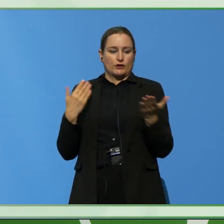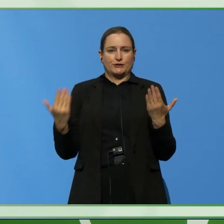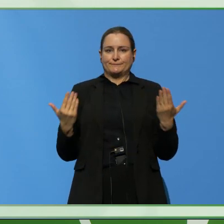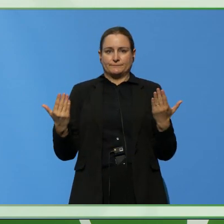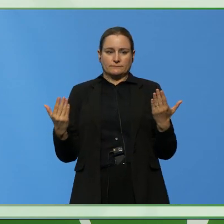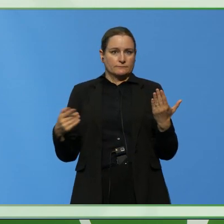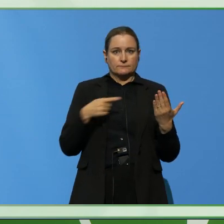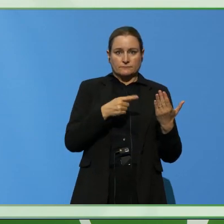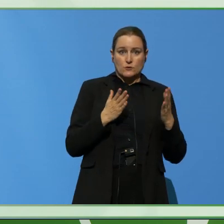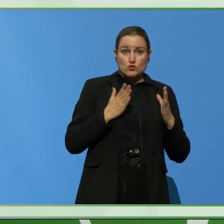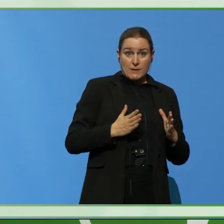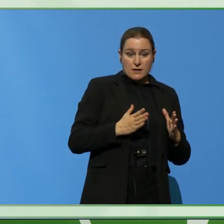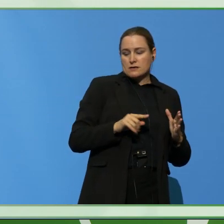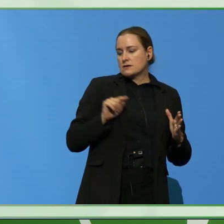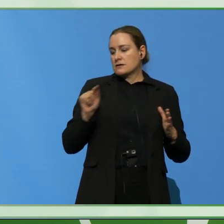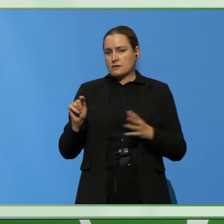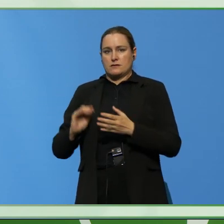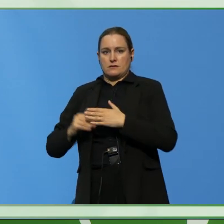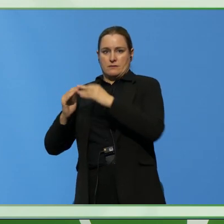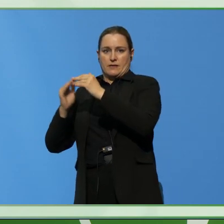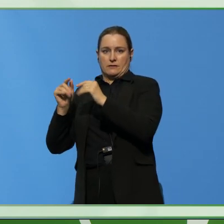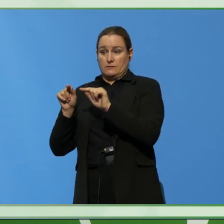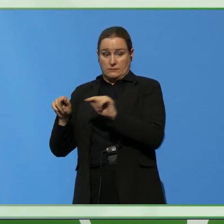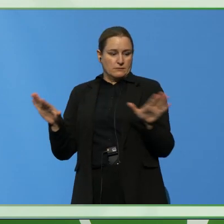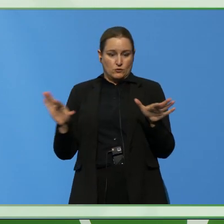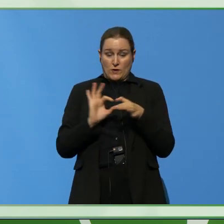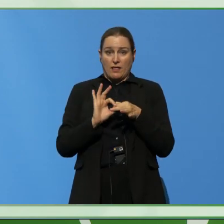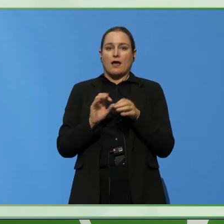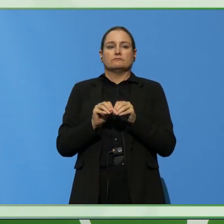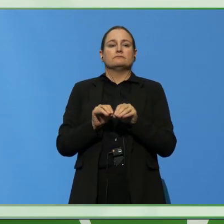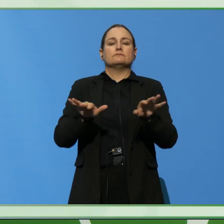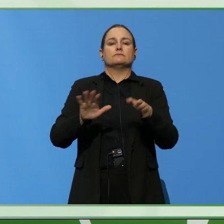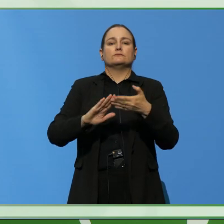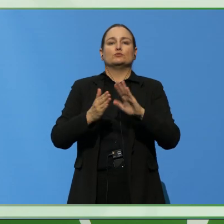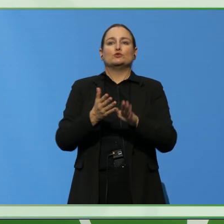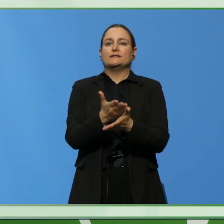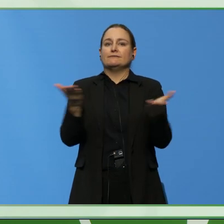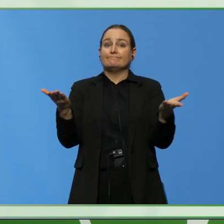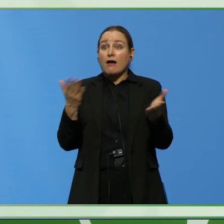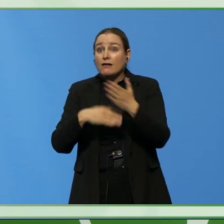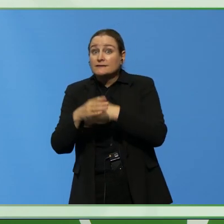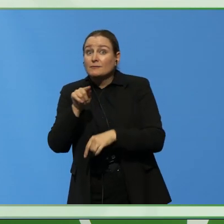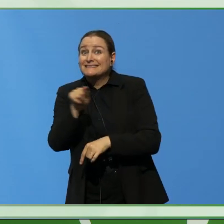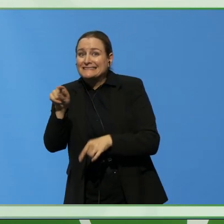build technologies and communities that enable people with disabilities to thrive.